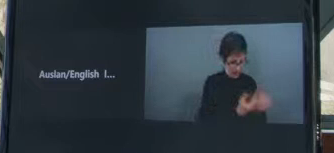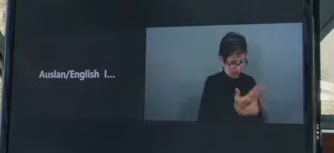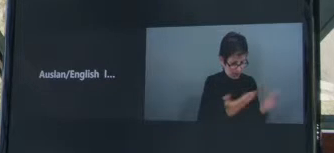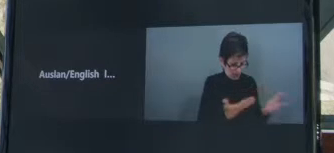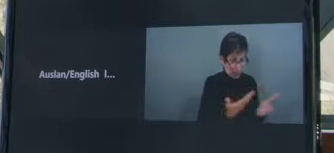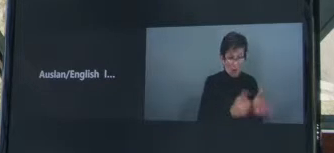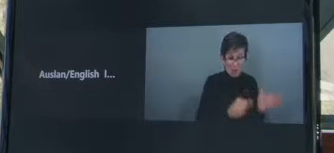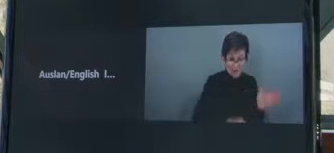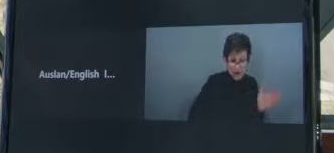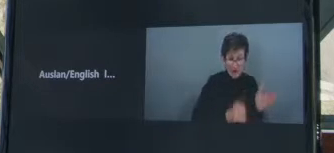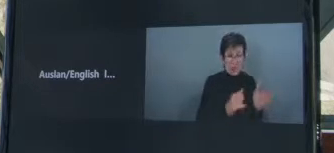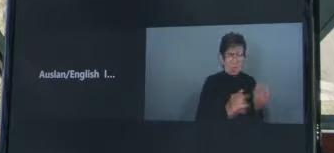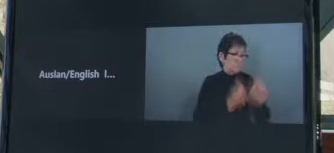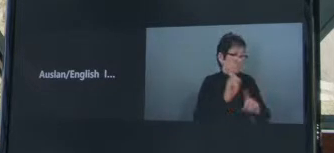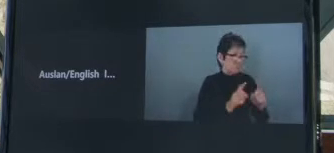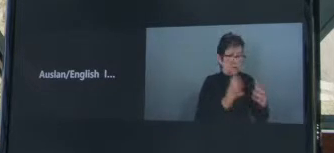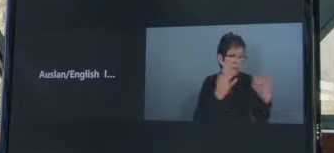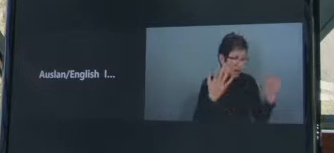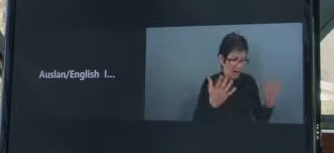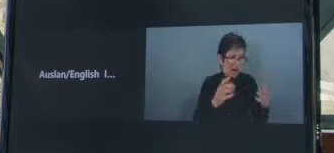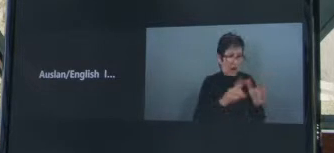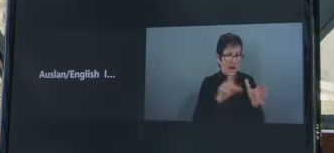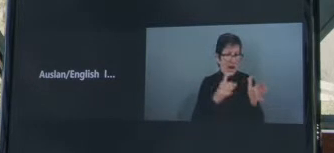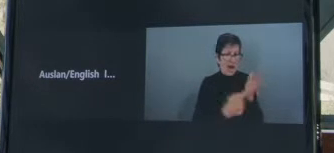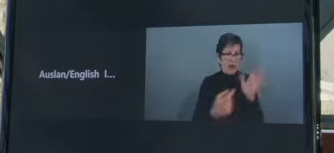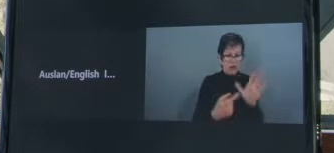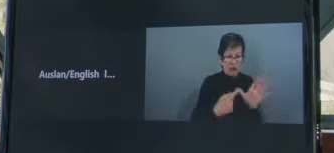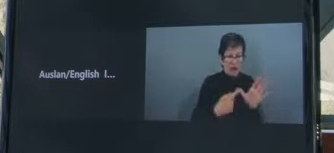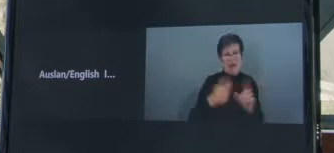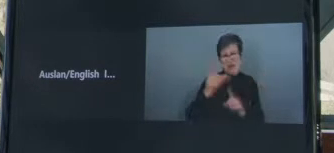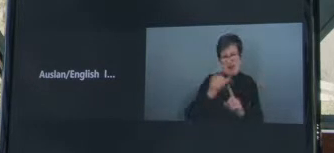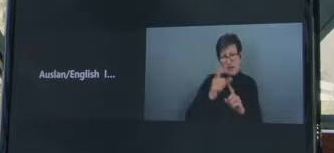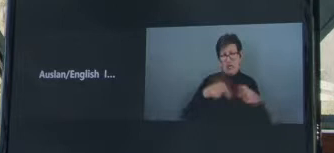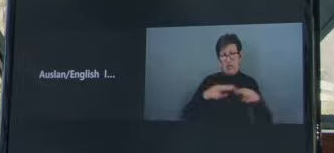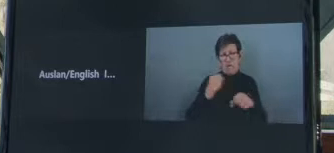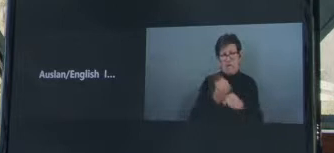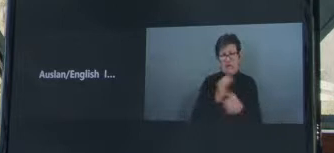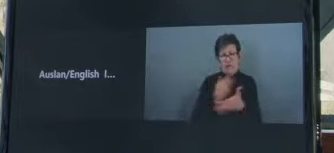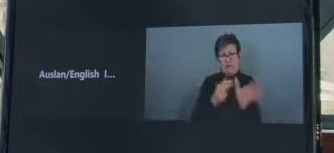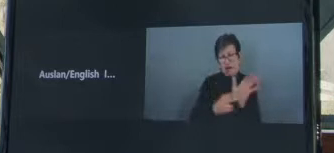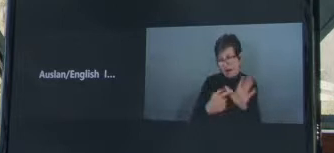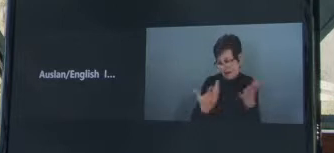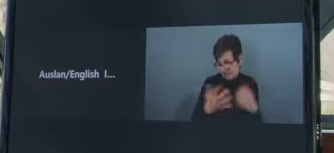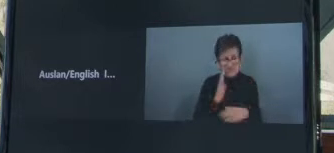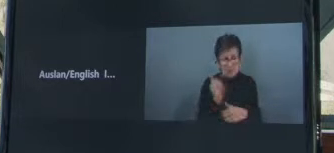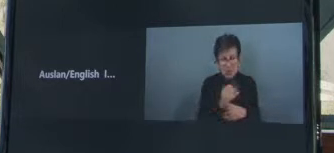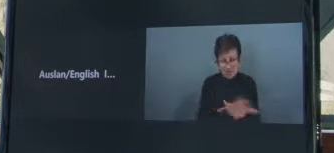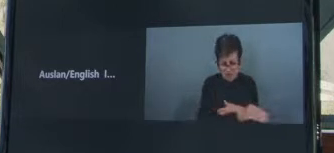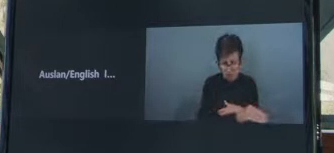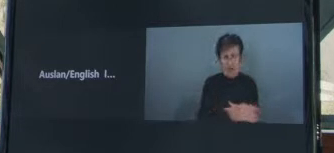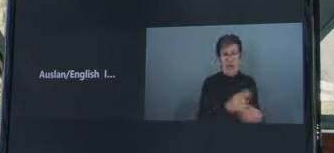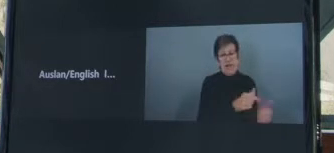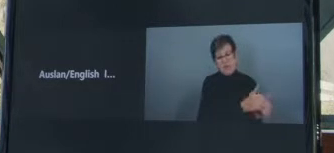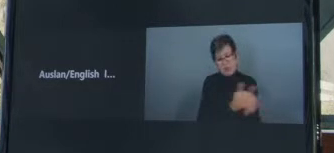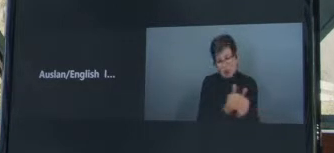or in urban areas like Accra, the capital of Ghana, and working with people, typically coconut traders, that